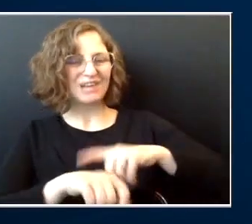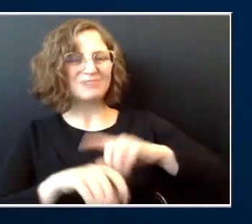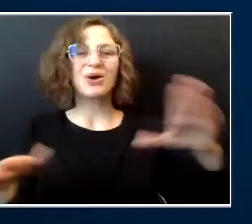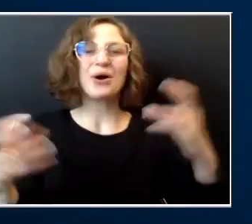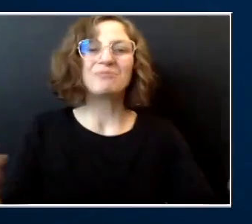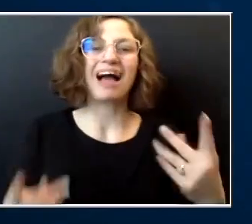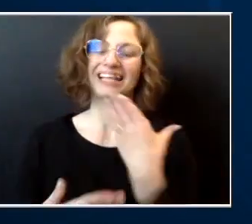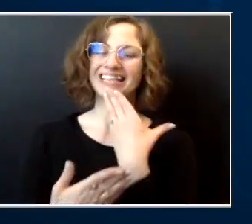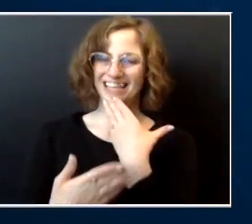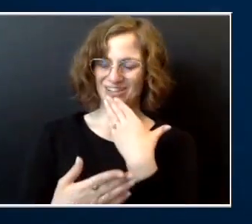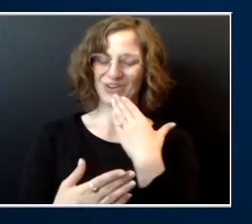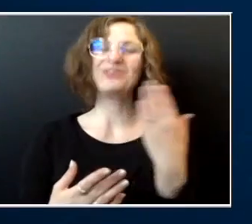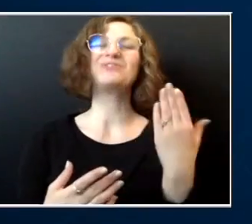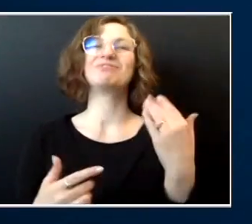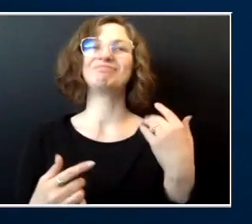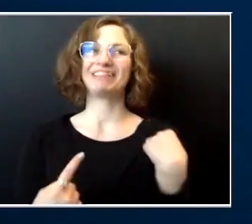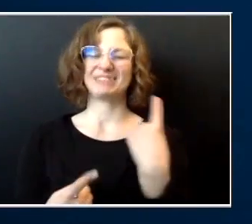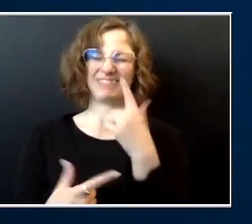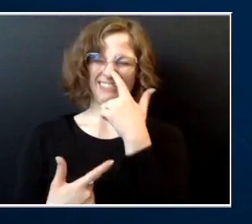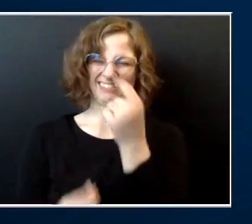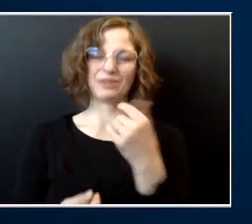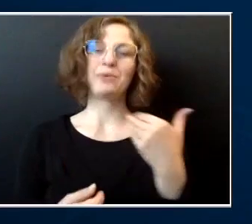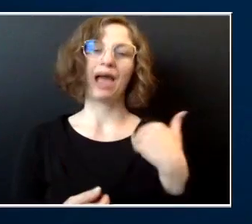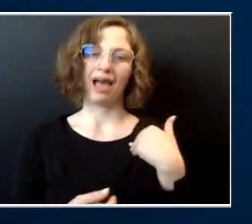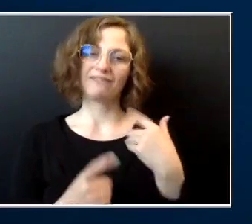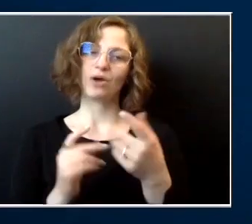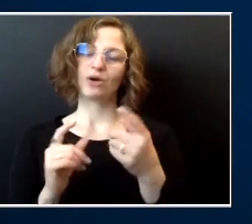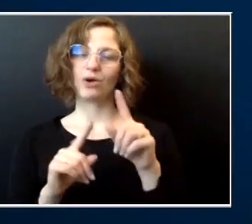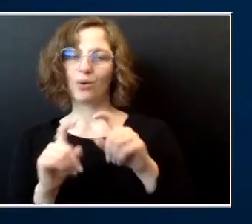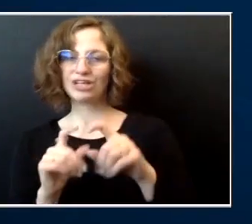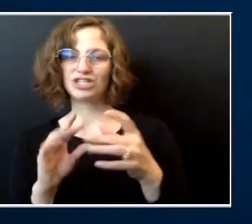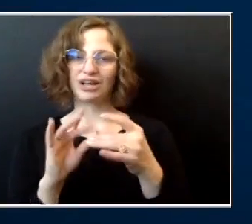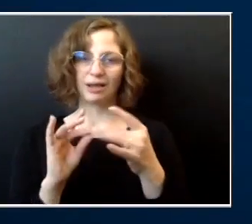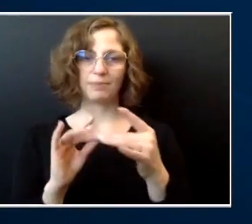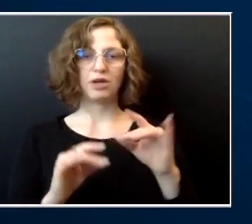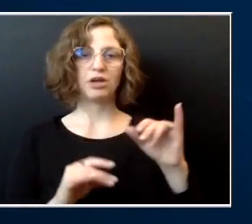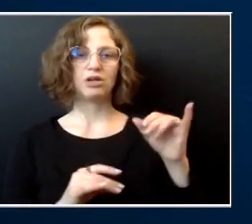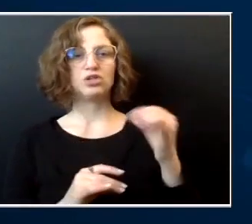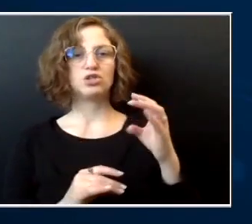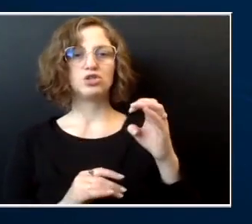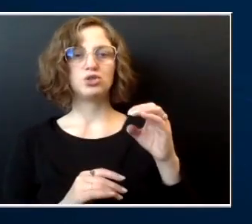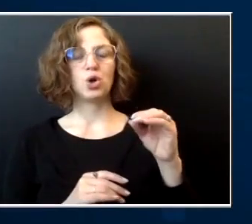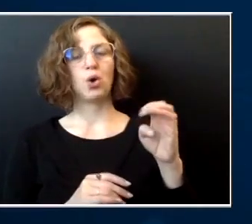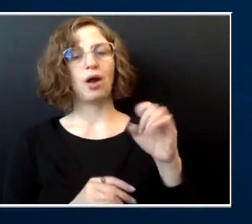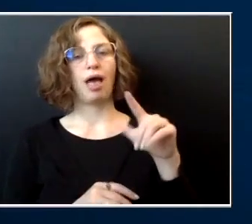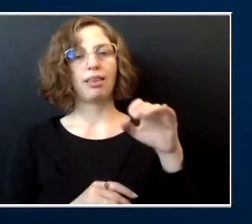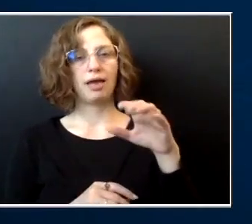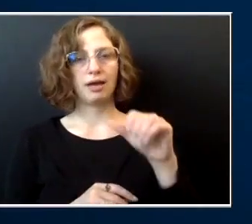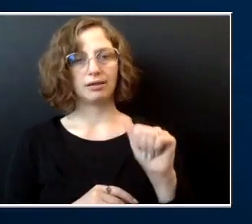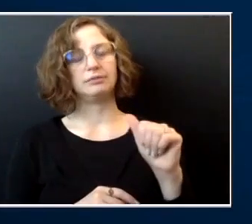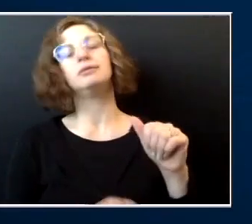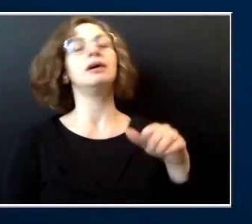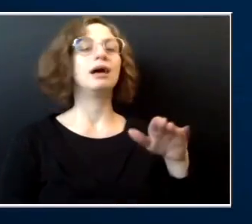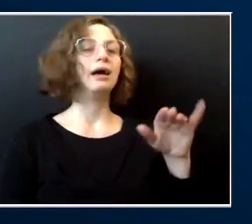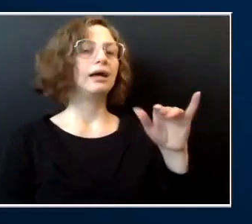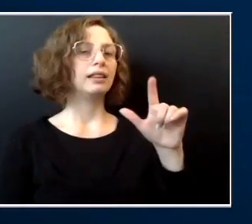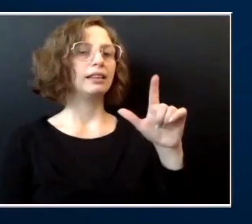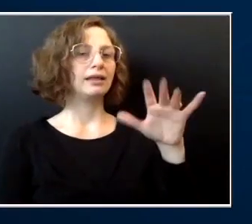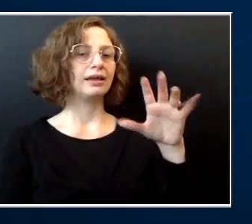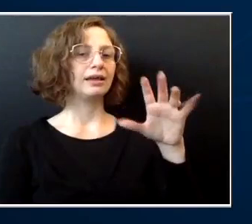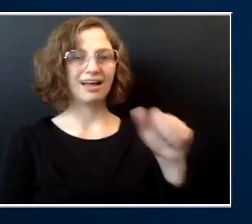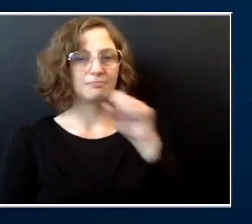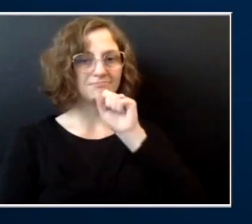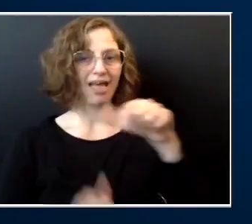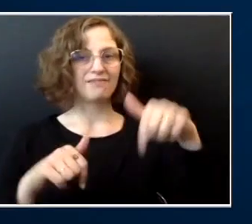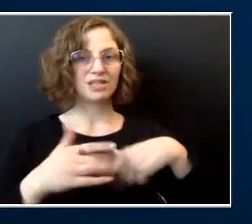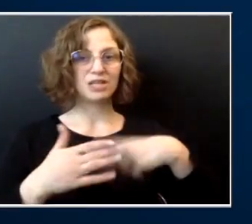and comments. Joellen and Lisa, they love this program, and they suggest that we do more medical history, and we'll take that under